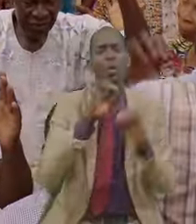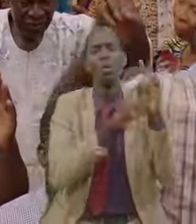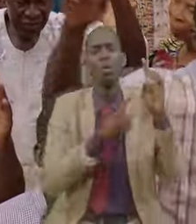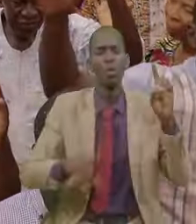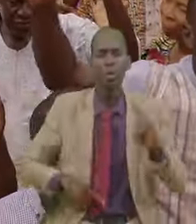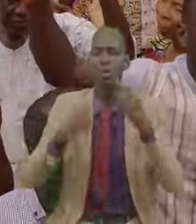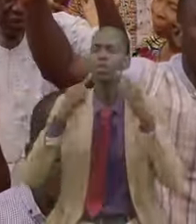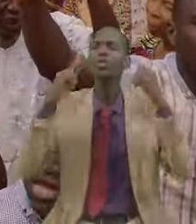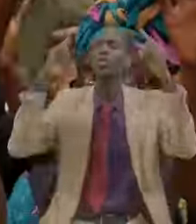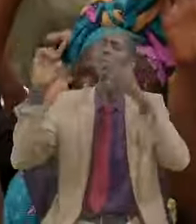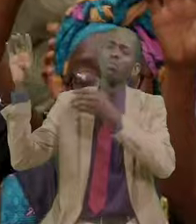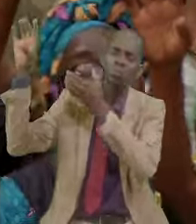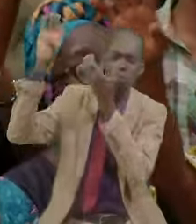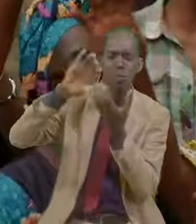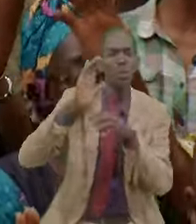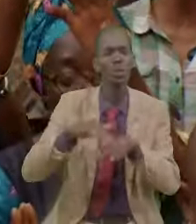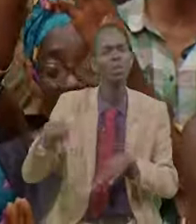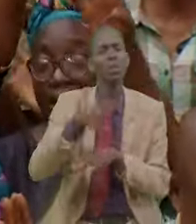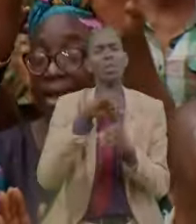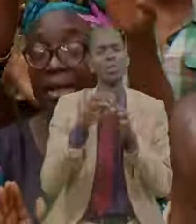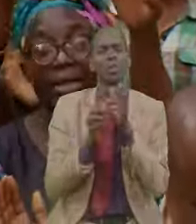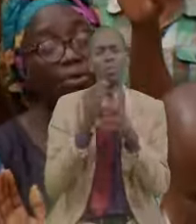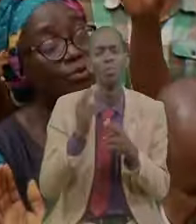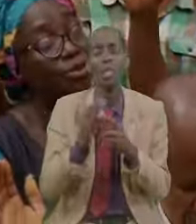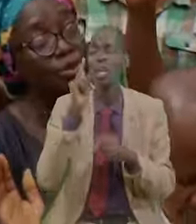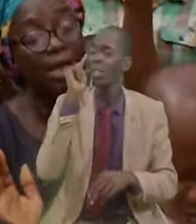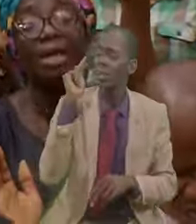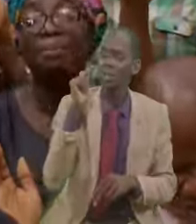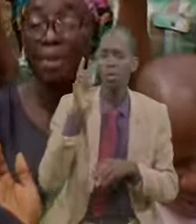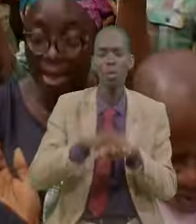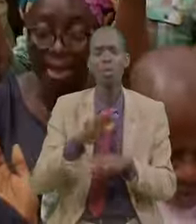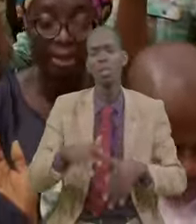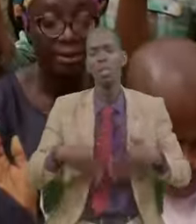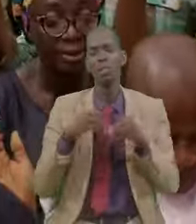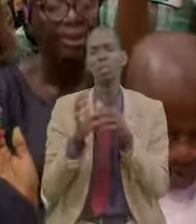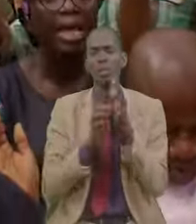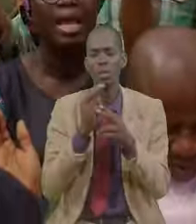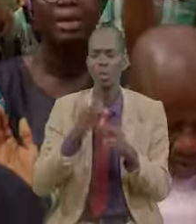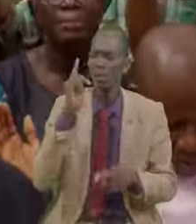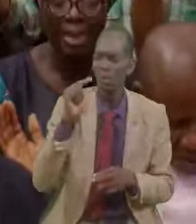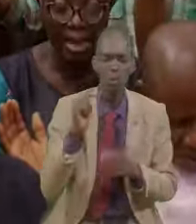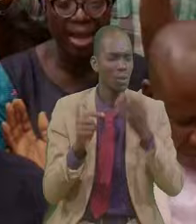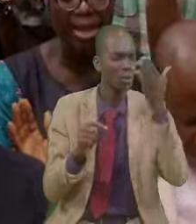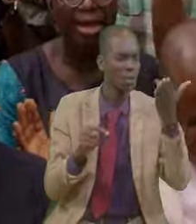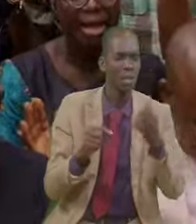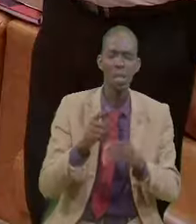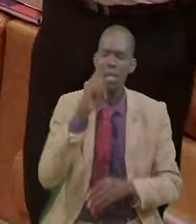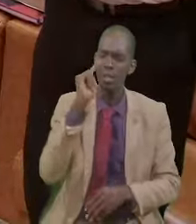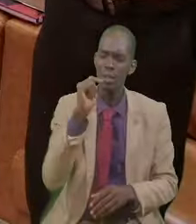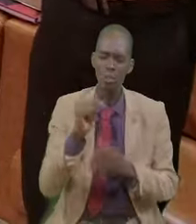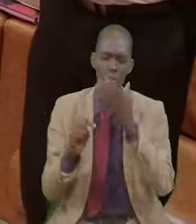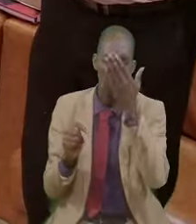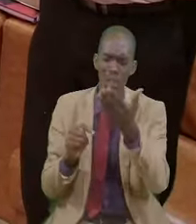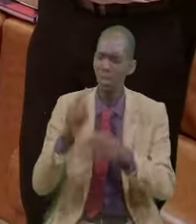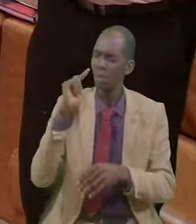breakthrough, shower it down. Testimonies over there. Testimonies over there. Testimonies over there.